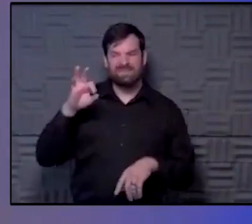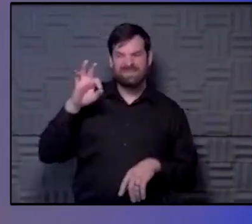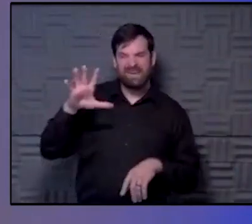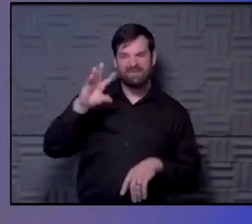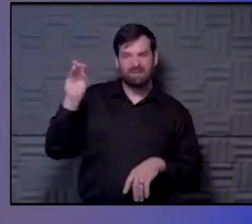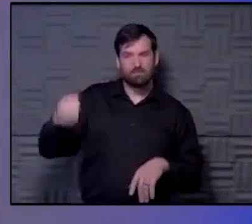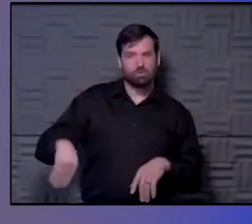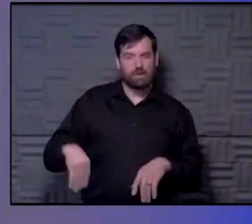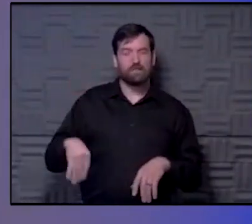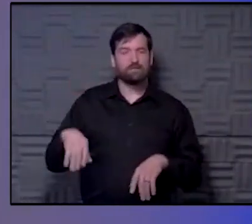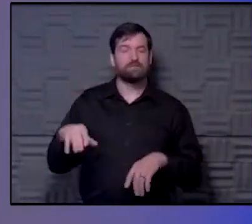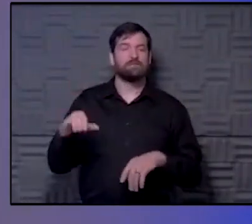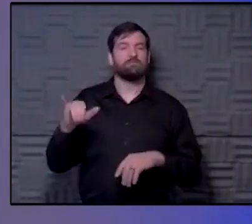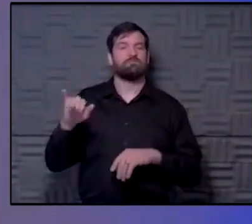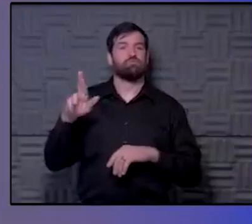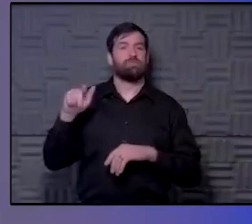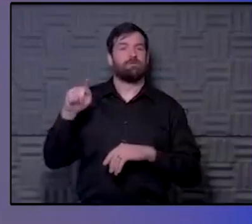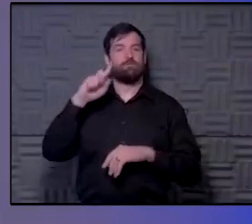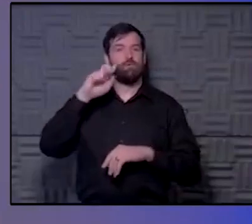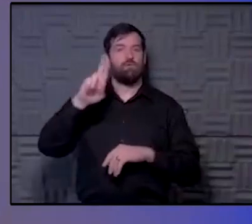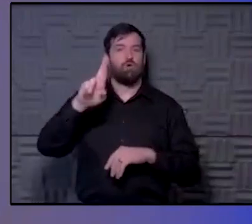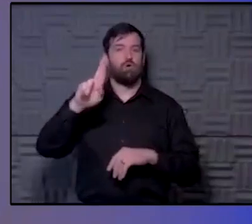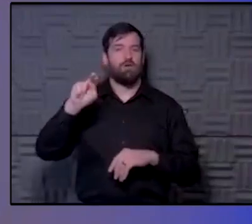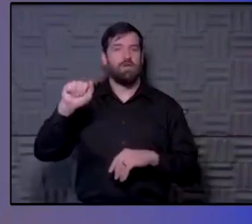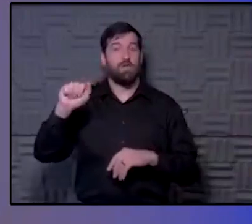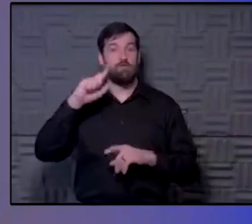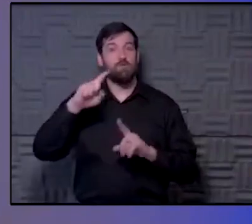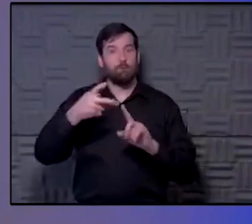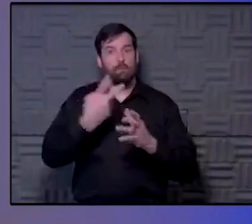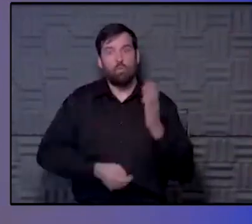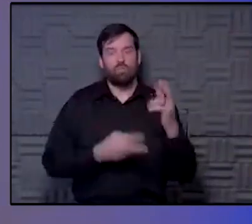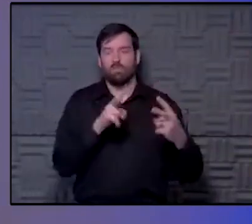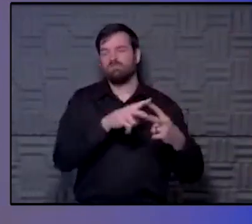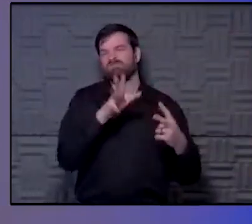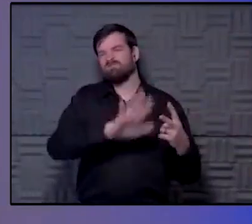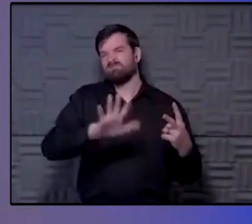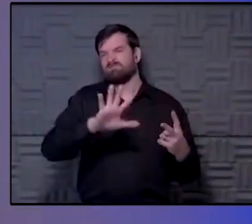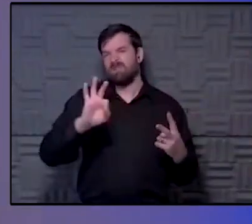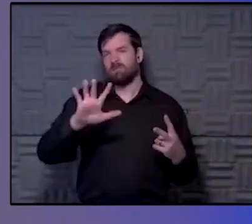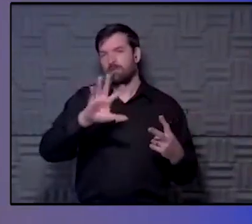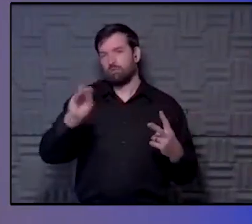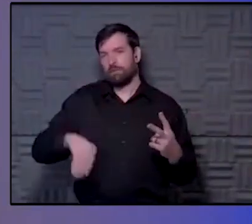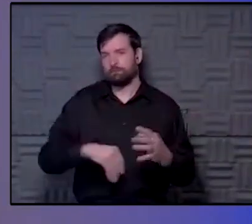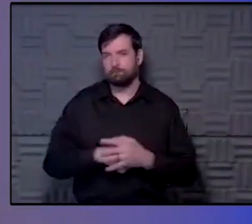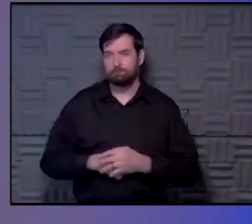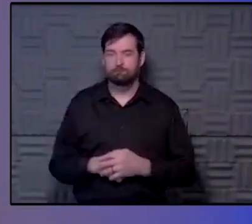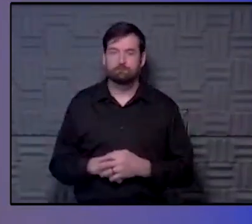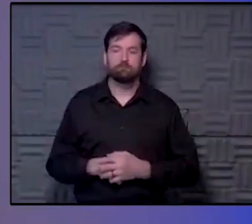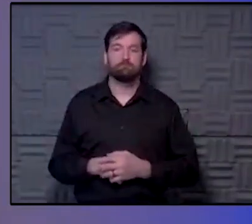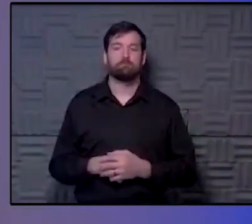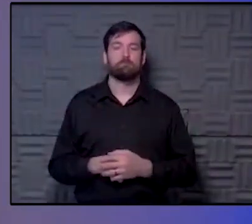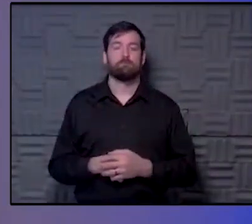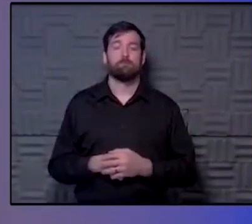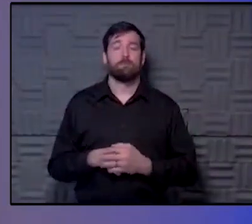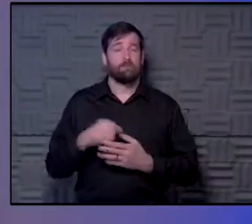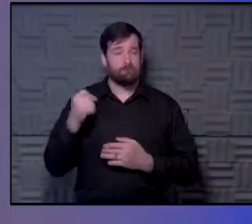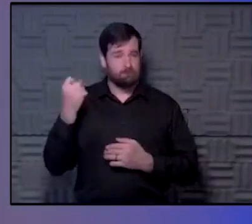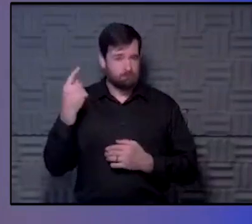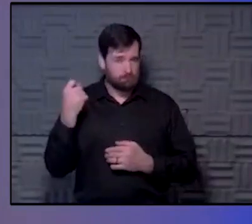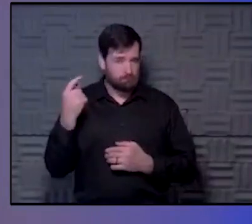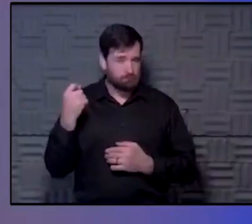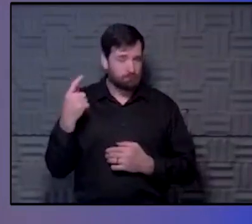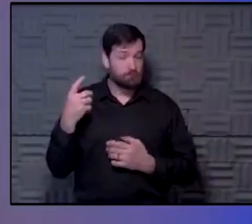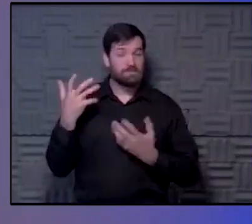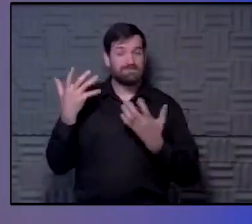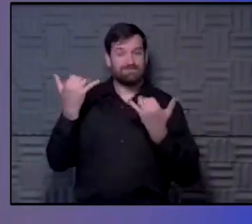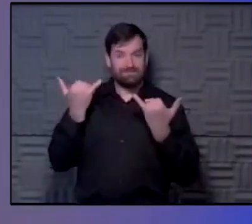the number for the RNA vaccines from both trials, more or less 95%. And so the thing we're looking for